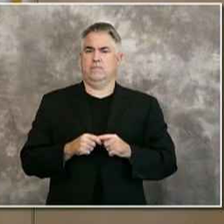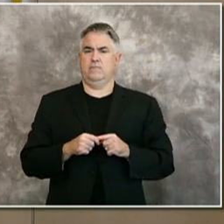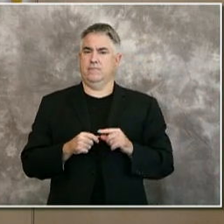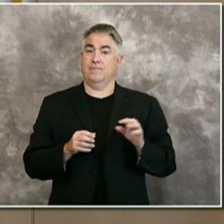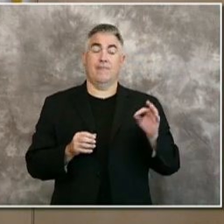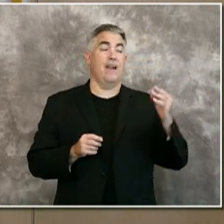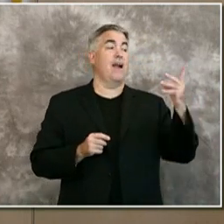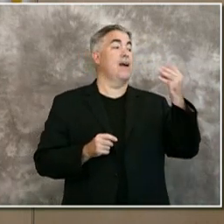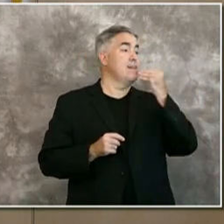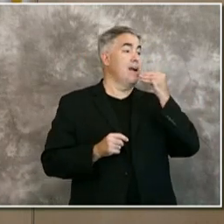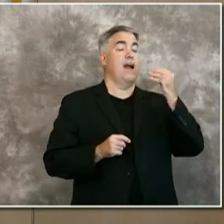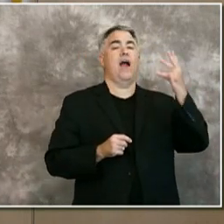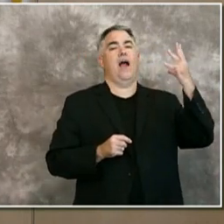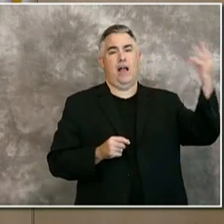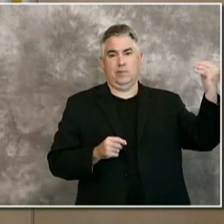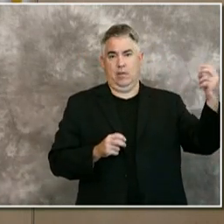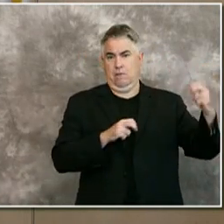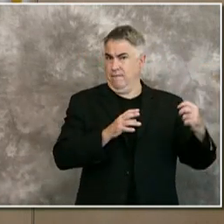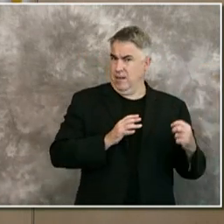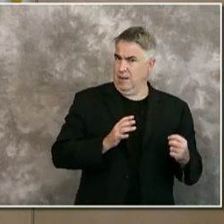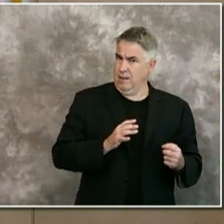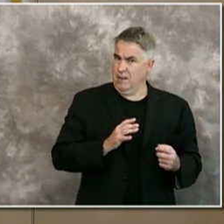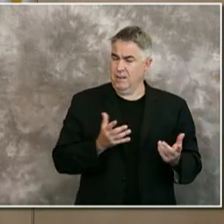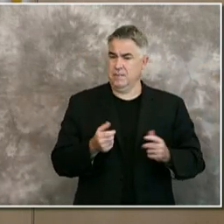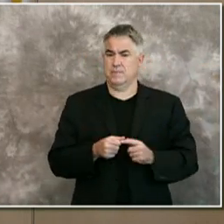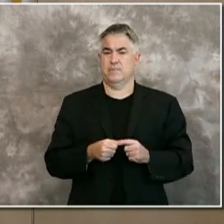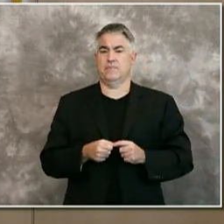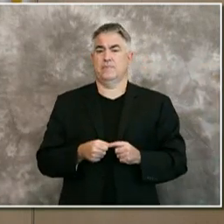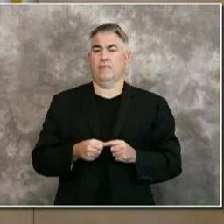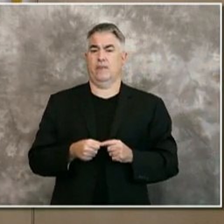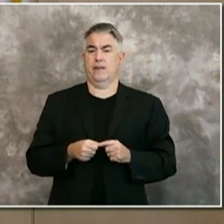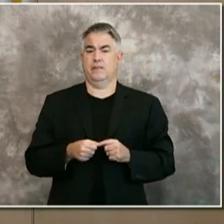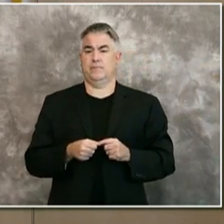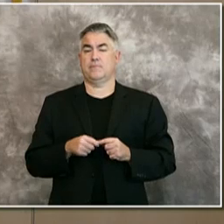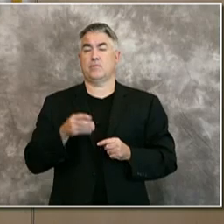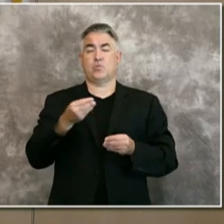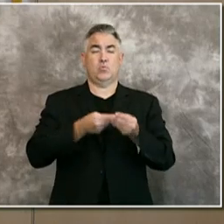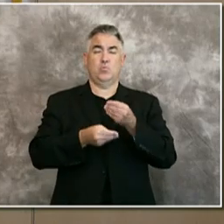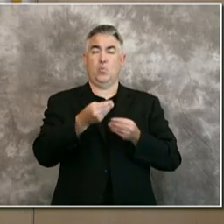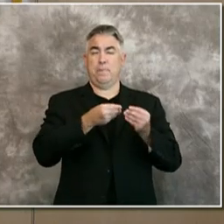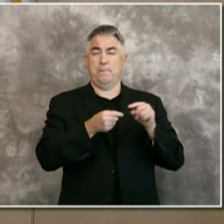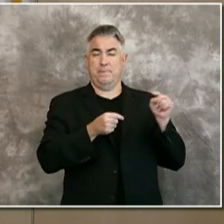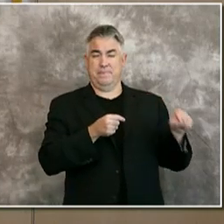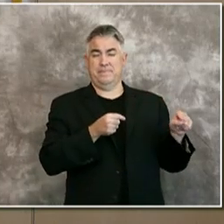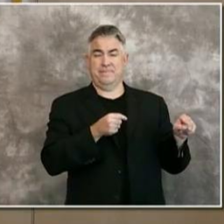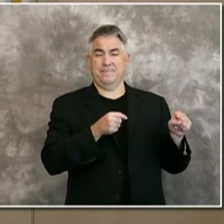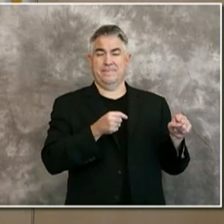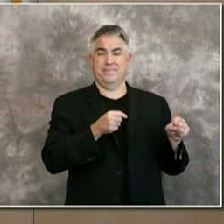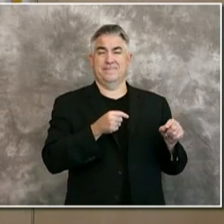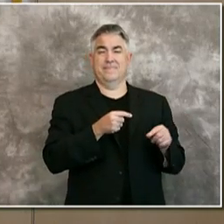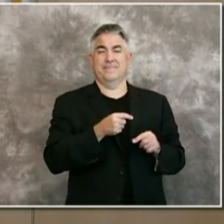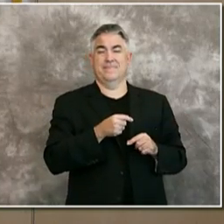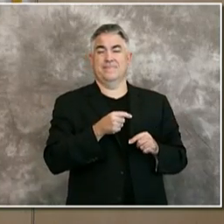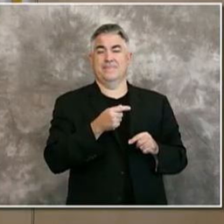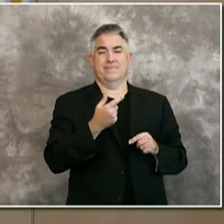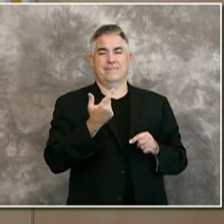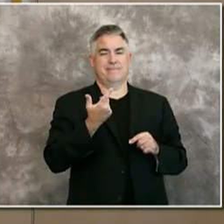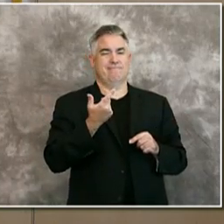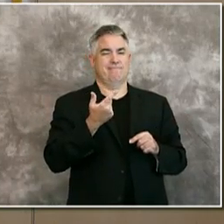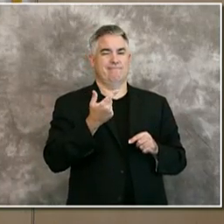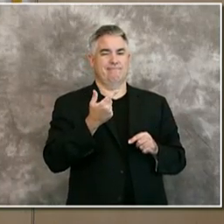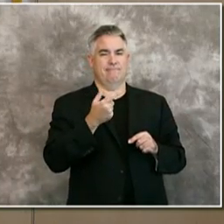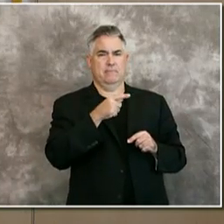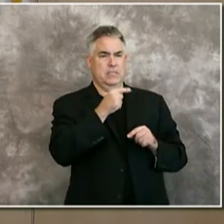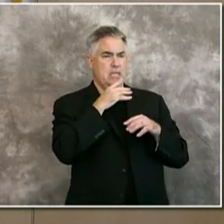outside. And again, in swap meets, people are not gathering to the degree